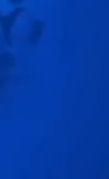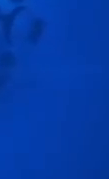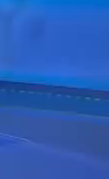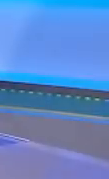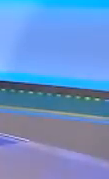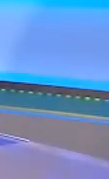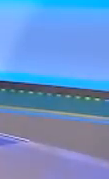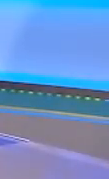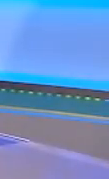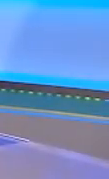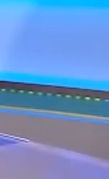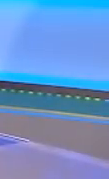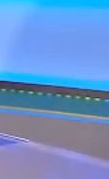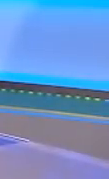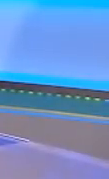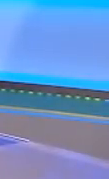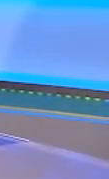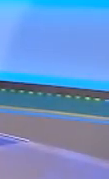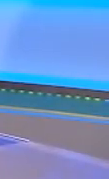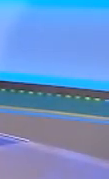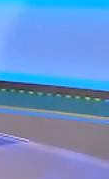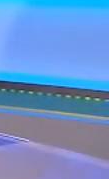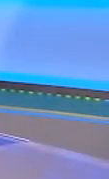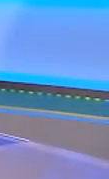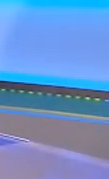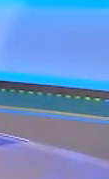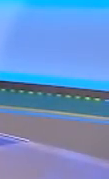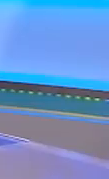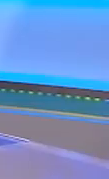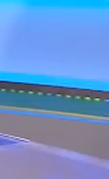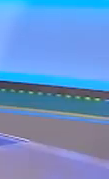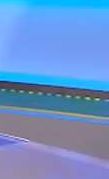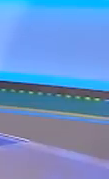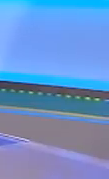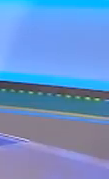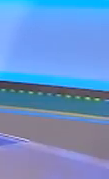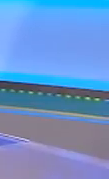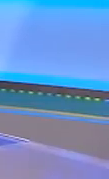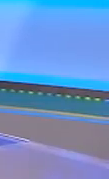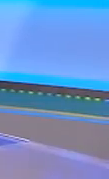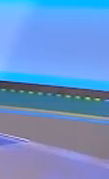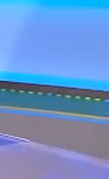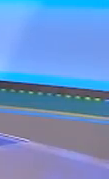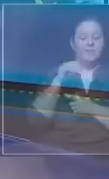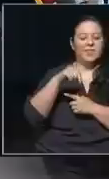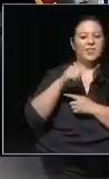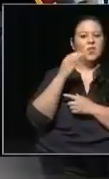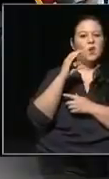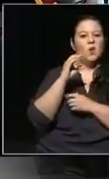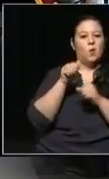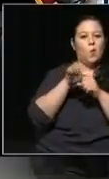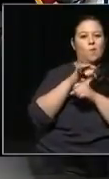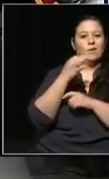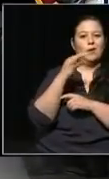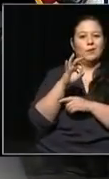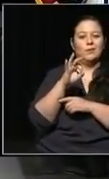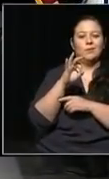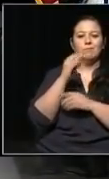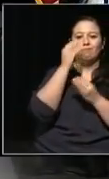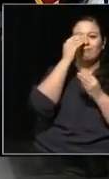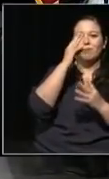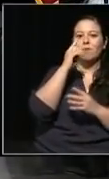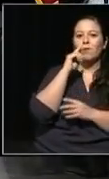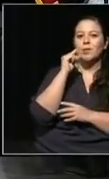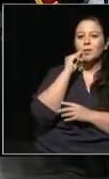We are seconds away from the daily briefing on the latest COVID-19 cases here in San Antonio and Bexar County. Let's go to City Hall now where we're hearing